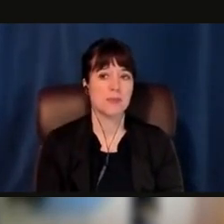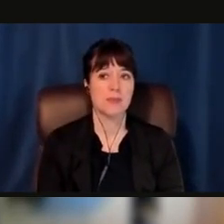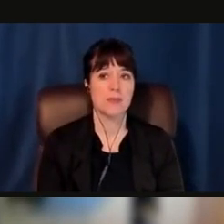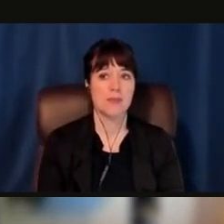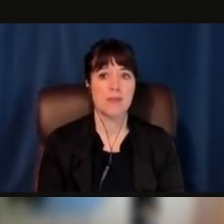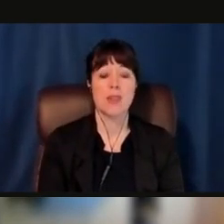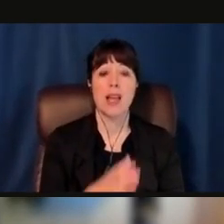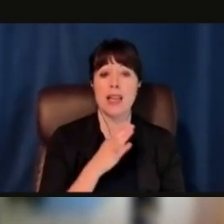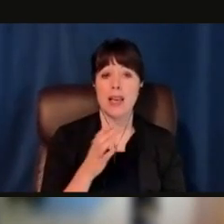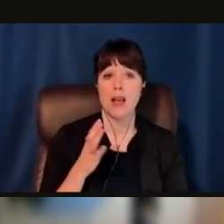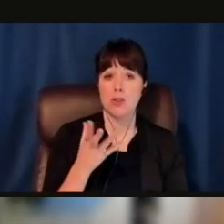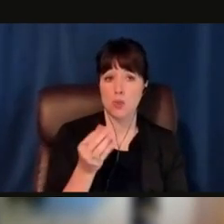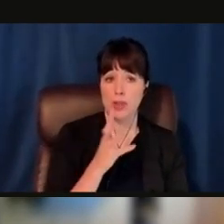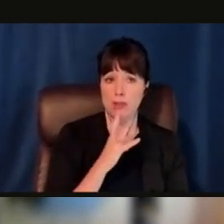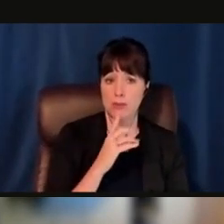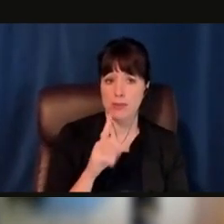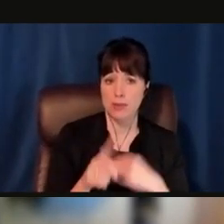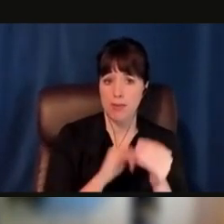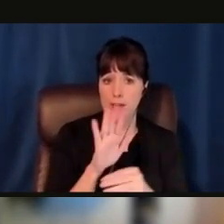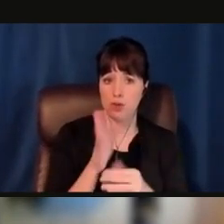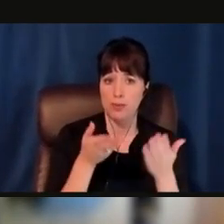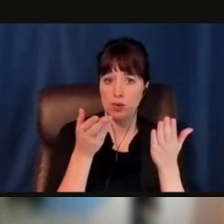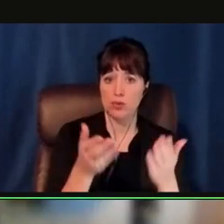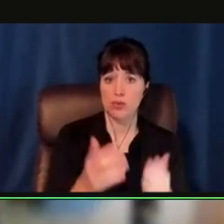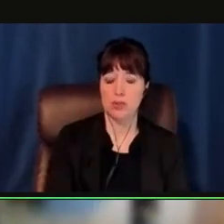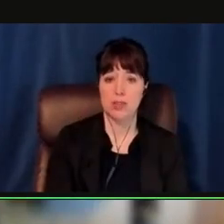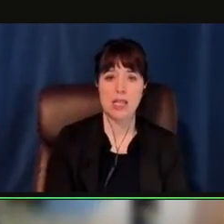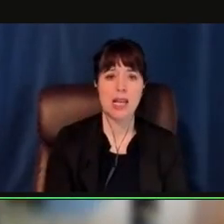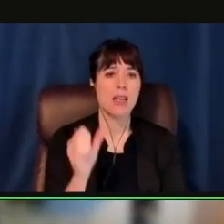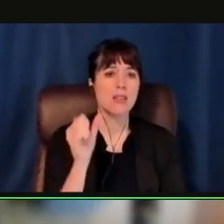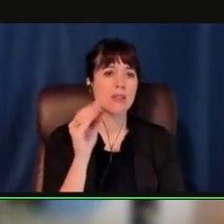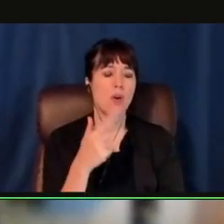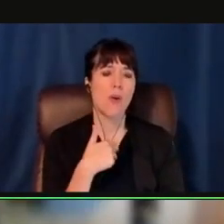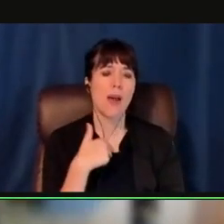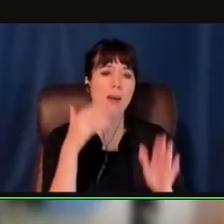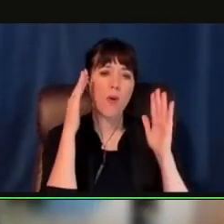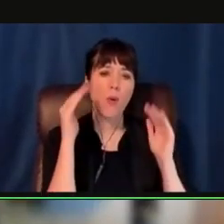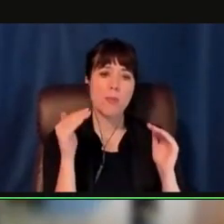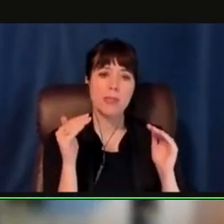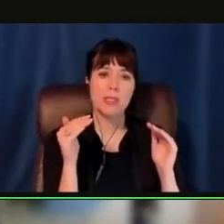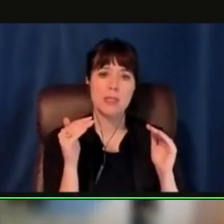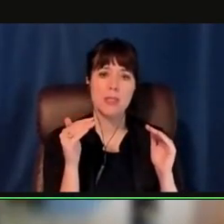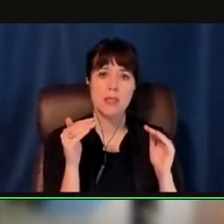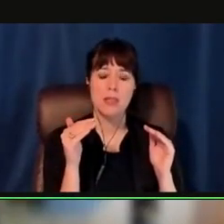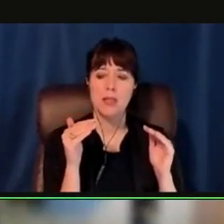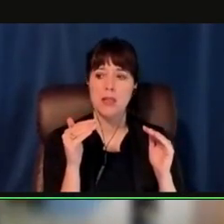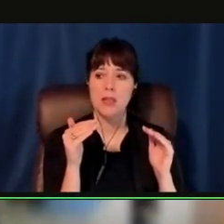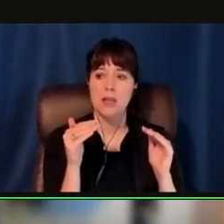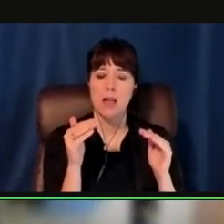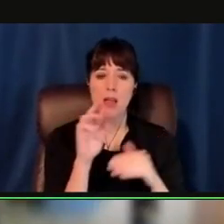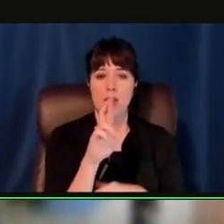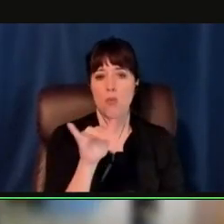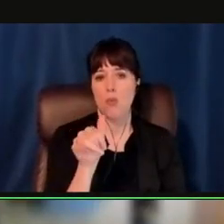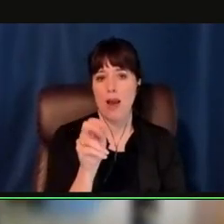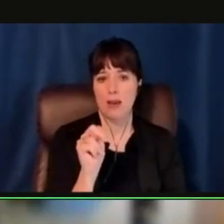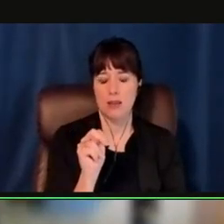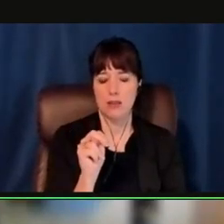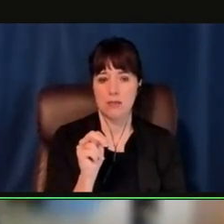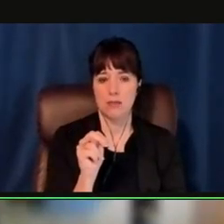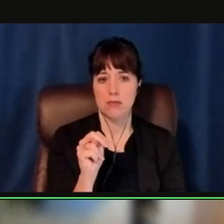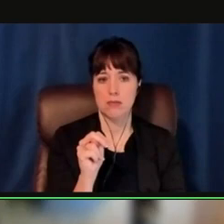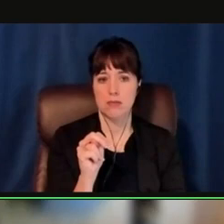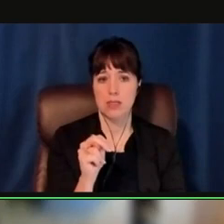Councilor, would you like to speak to your motion? So I'm hoping that Ryan